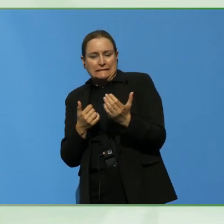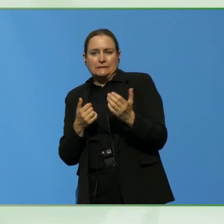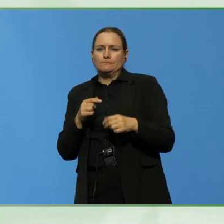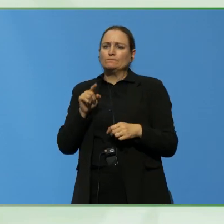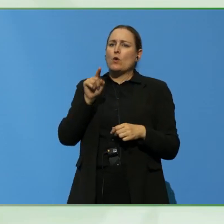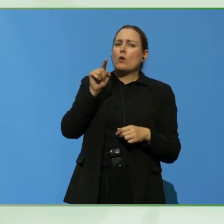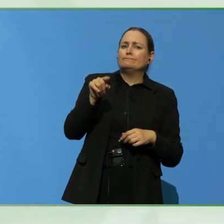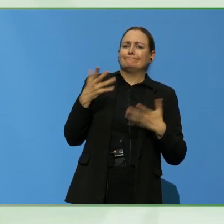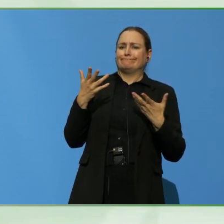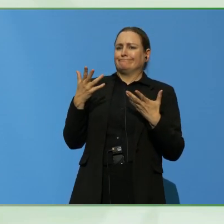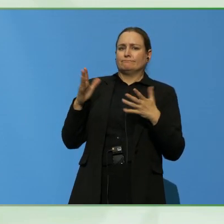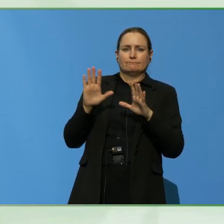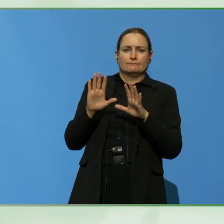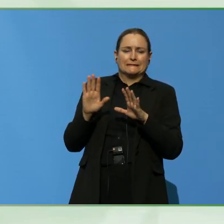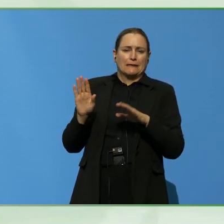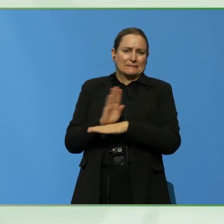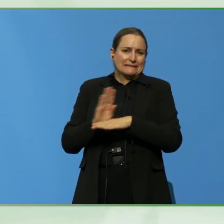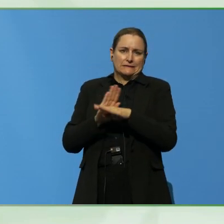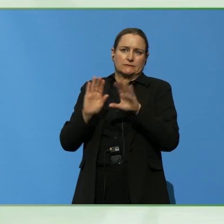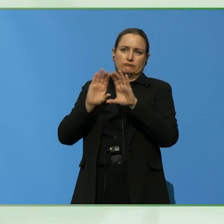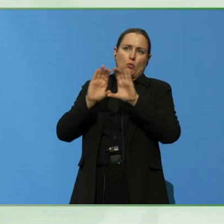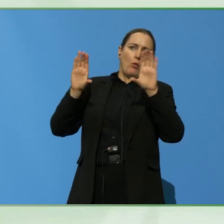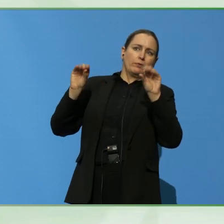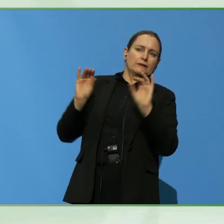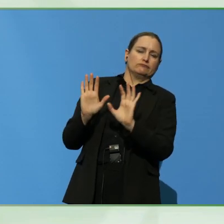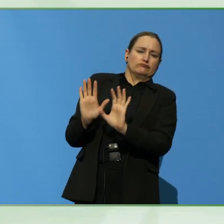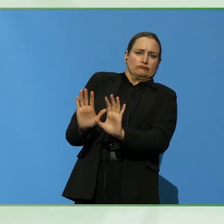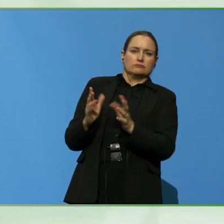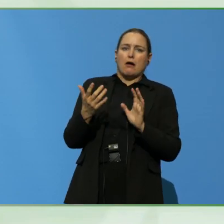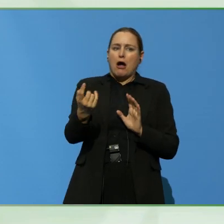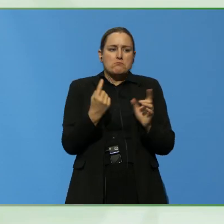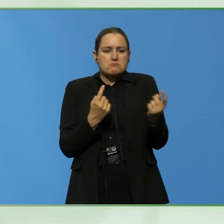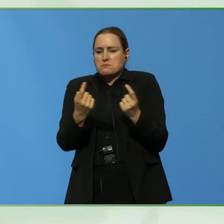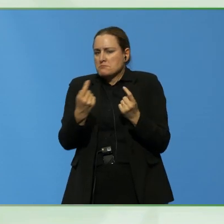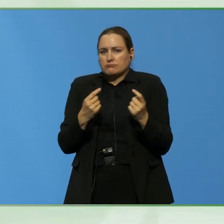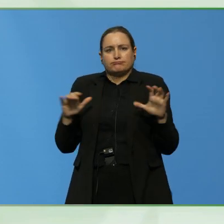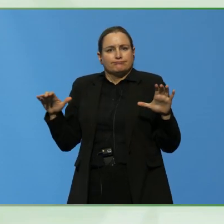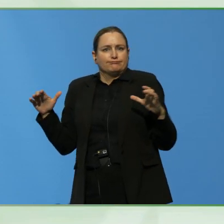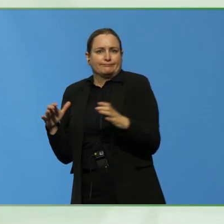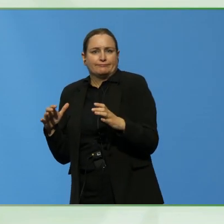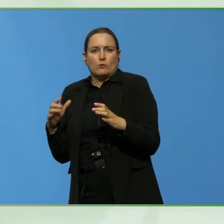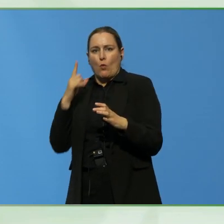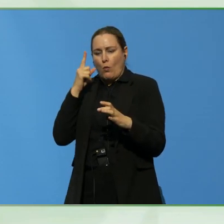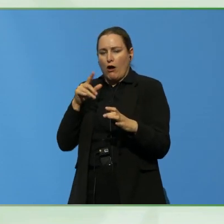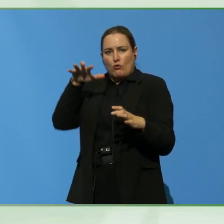Public sector is very important in France, because they are supporting with special